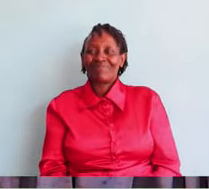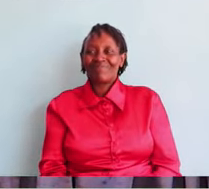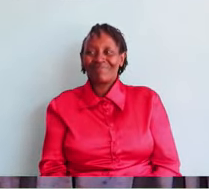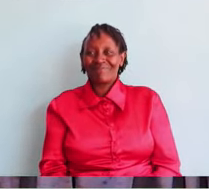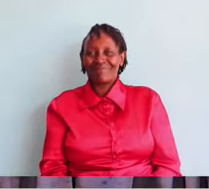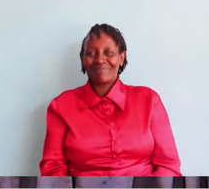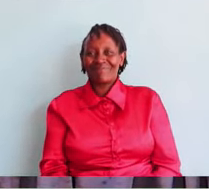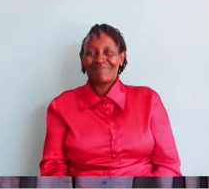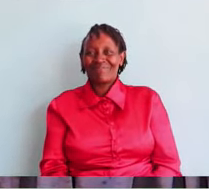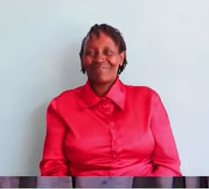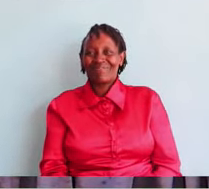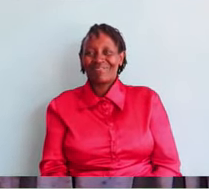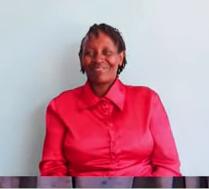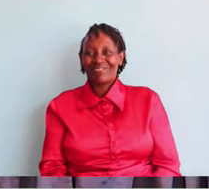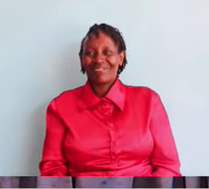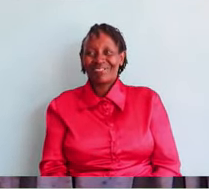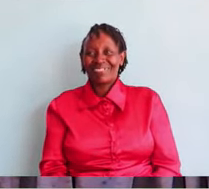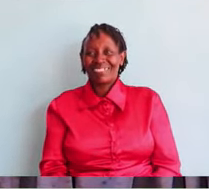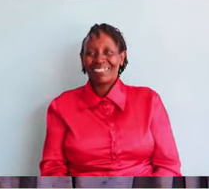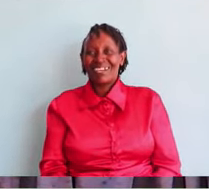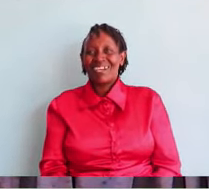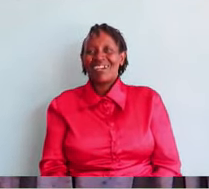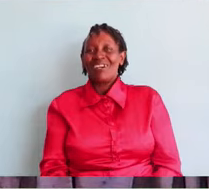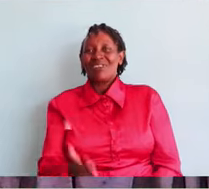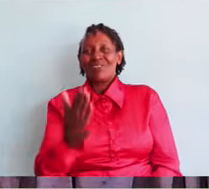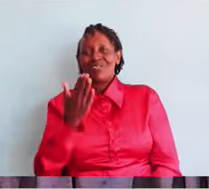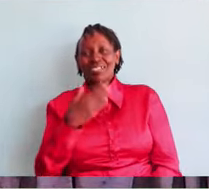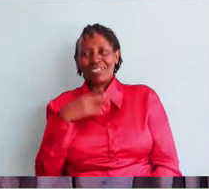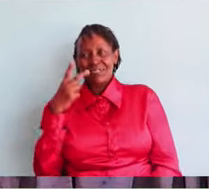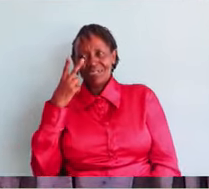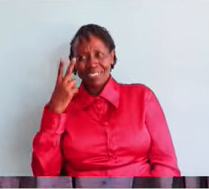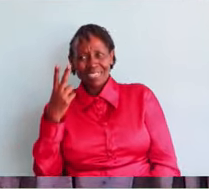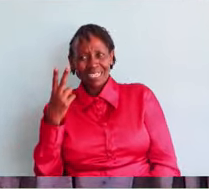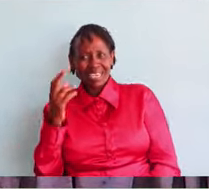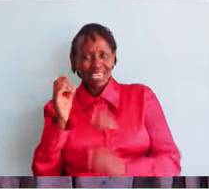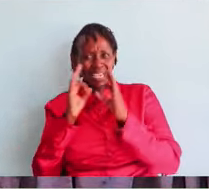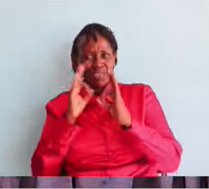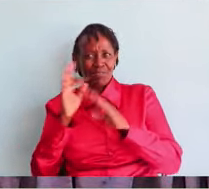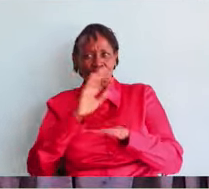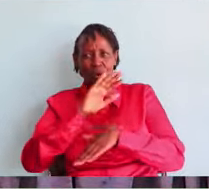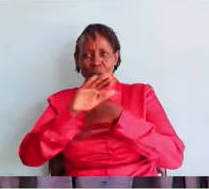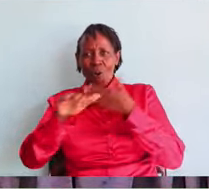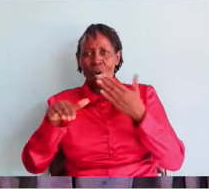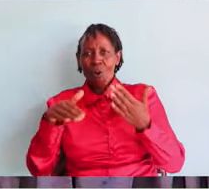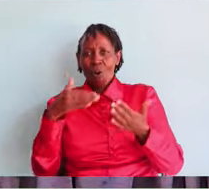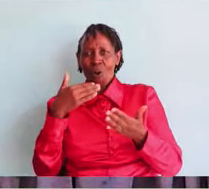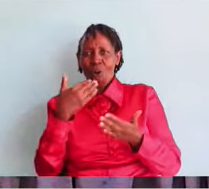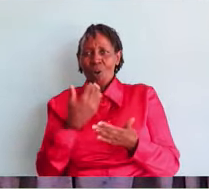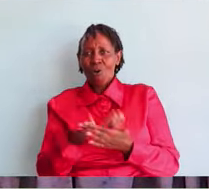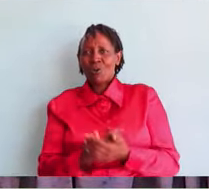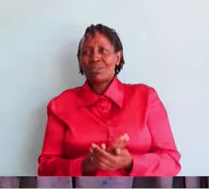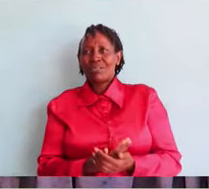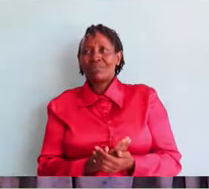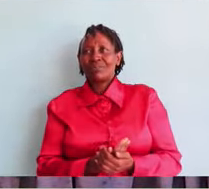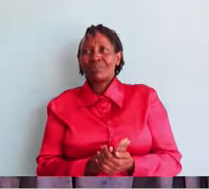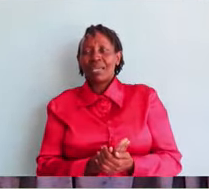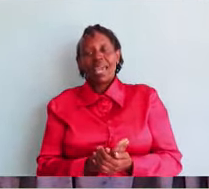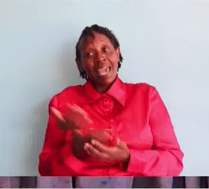Okay. I wanted to check if you're awake, because my notes, I expected to start preaching in the